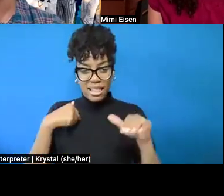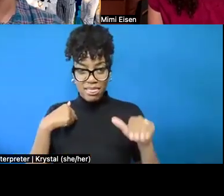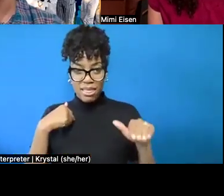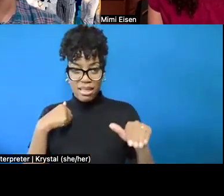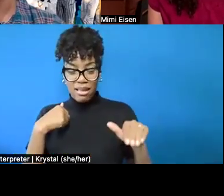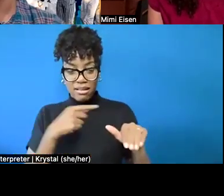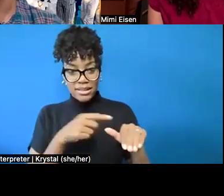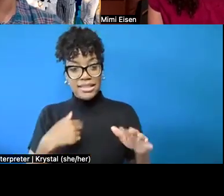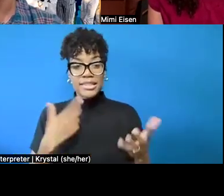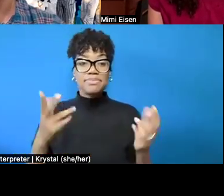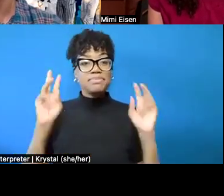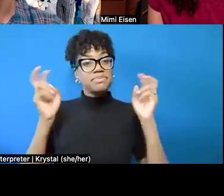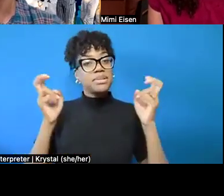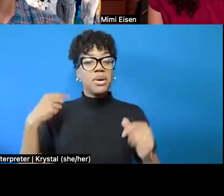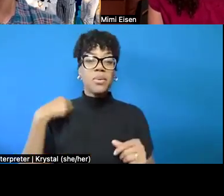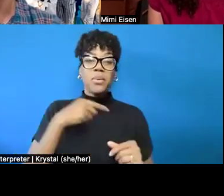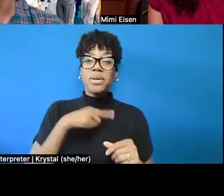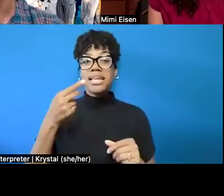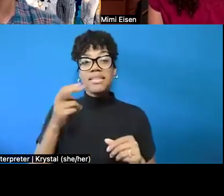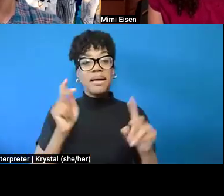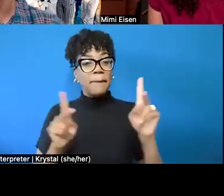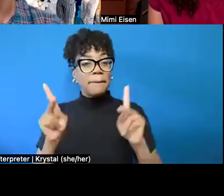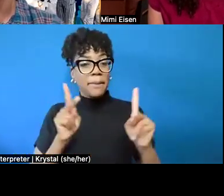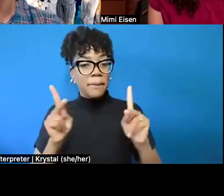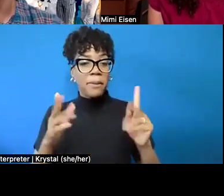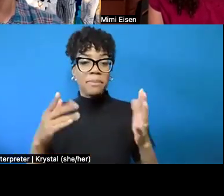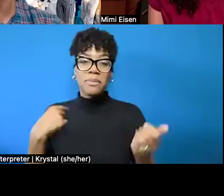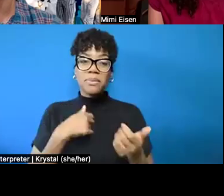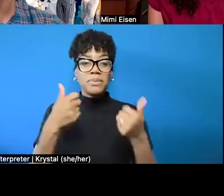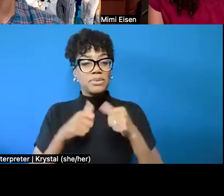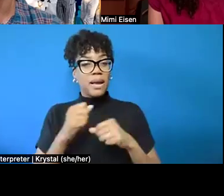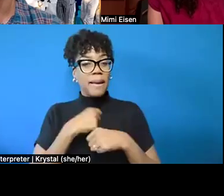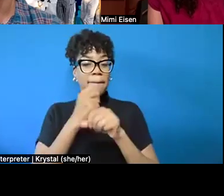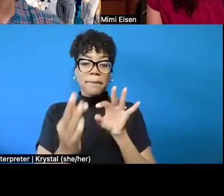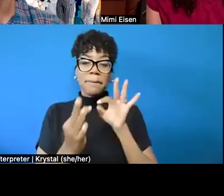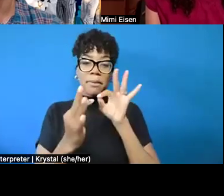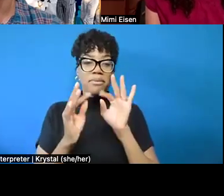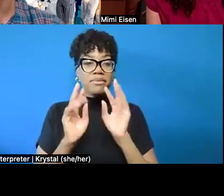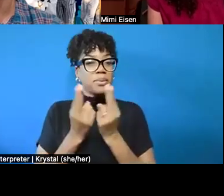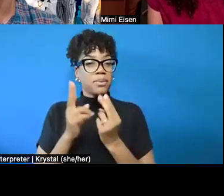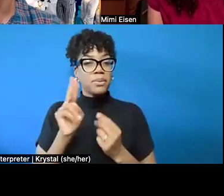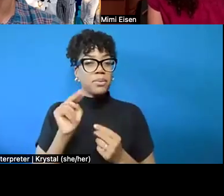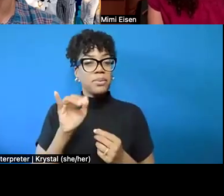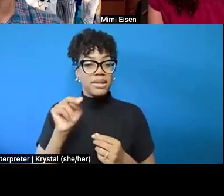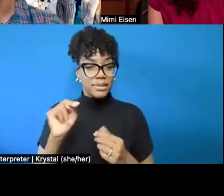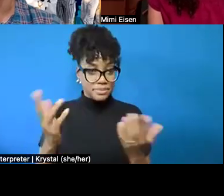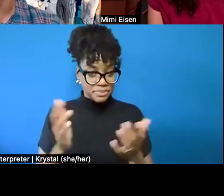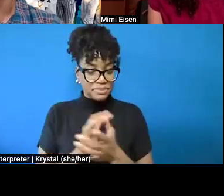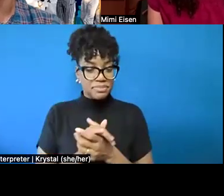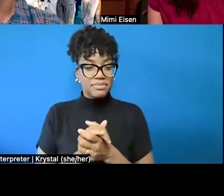And I thought I was memorizing those words in order to be a great student and a good